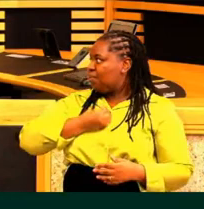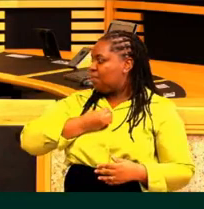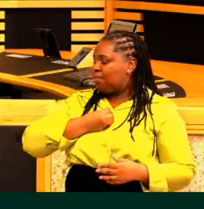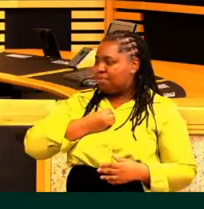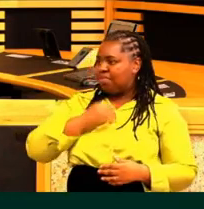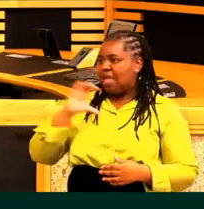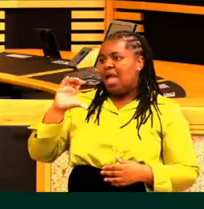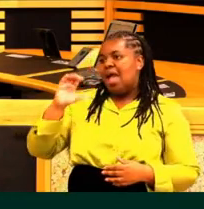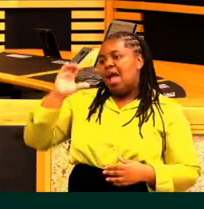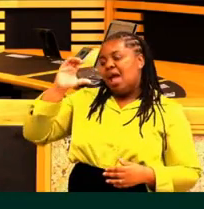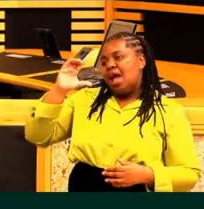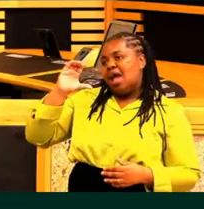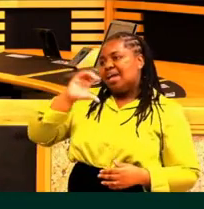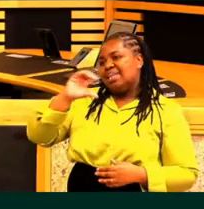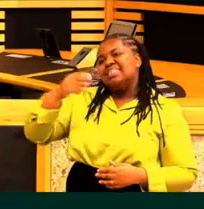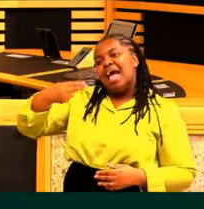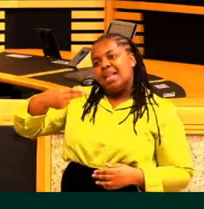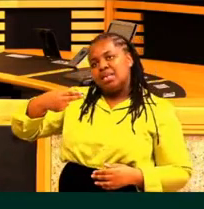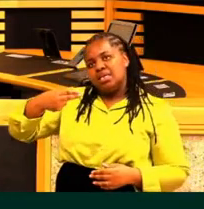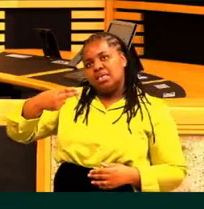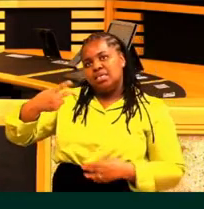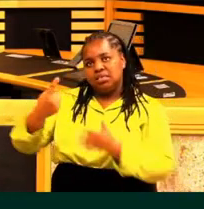have discussed